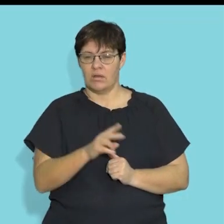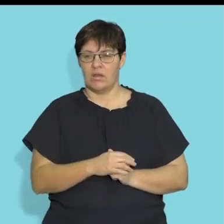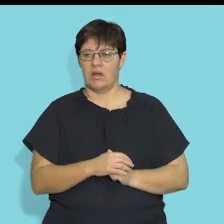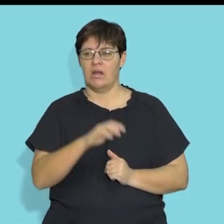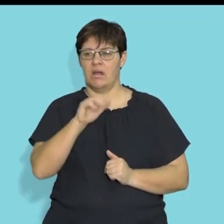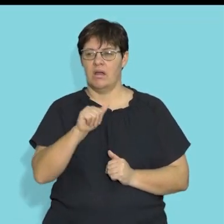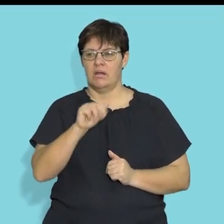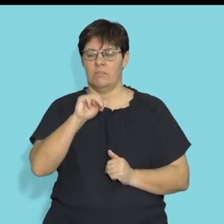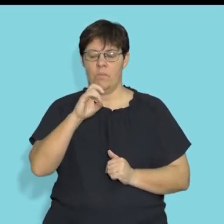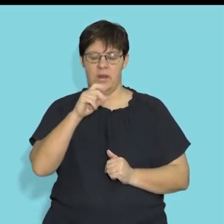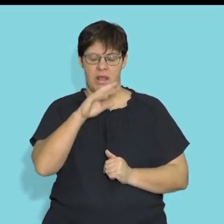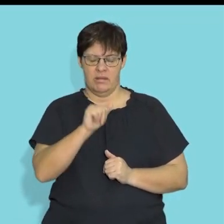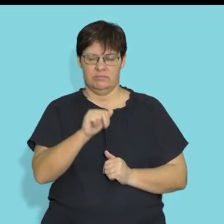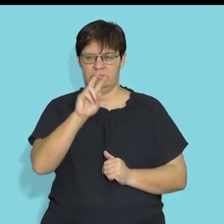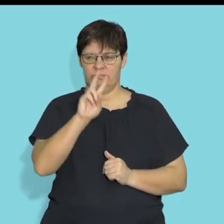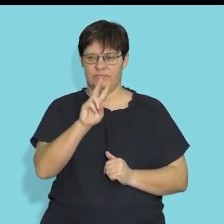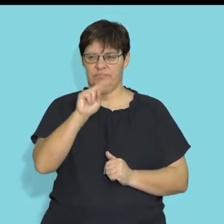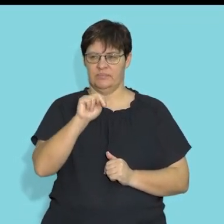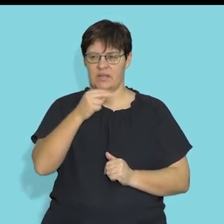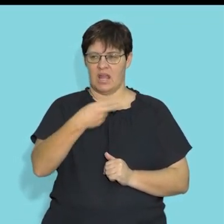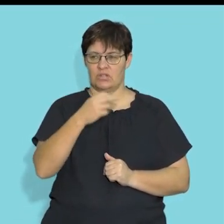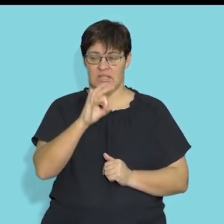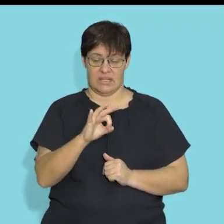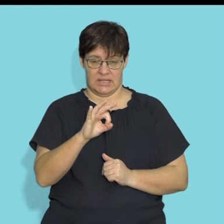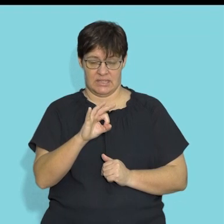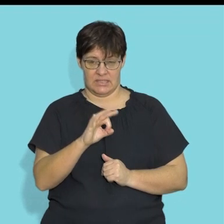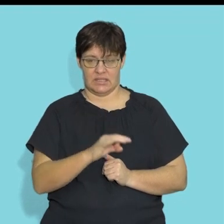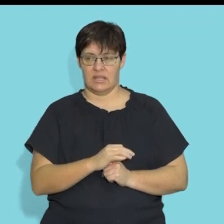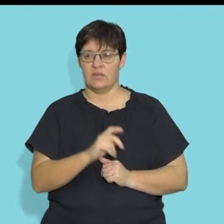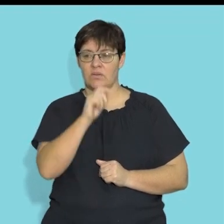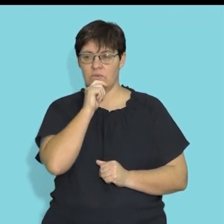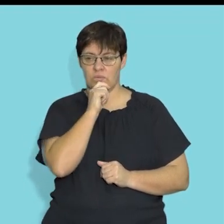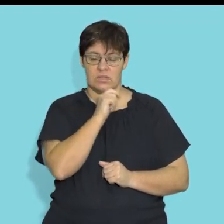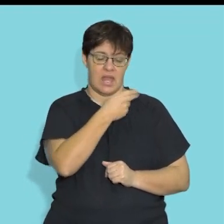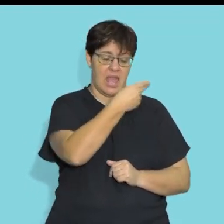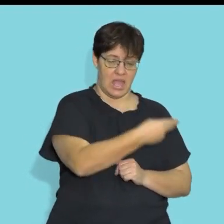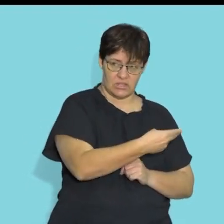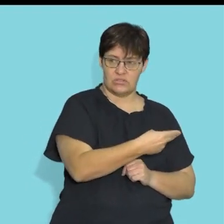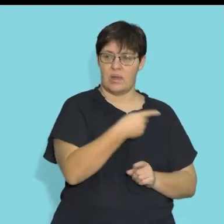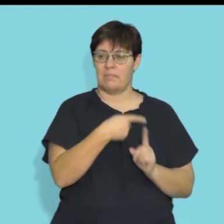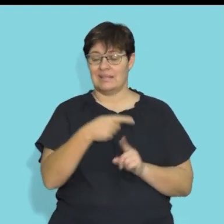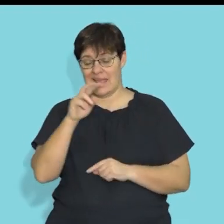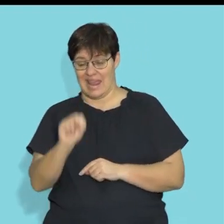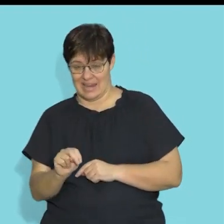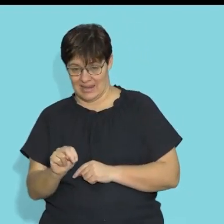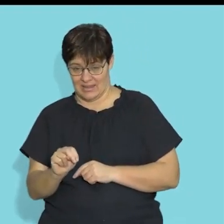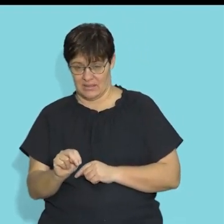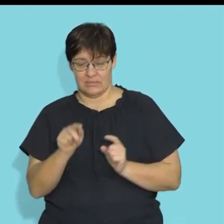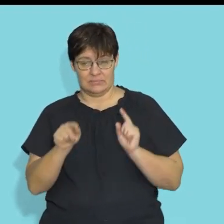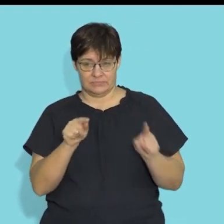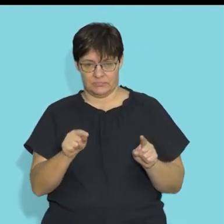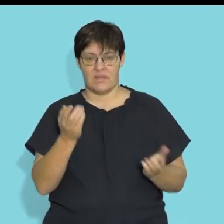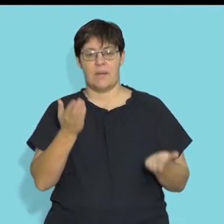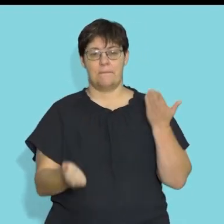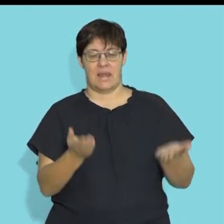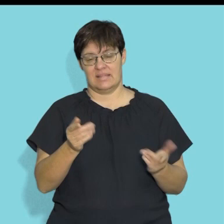of ammonia by using nitrogen and hydrogen, in front of us we have